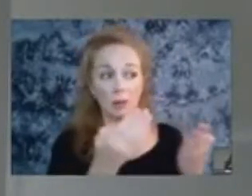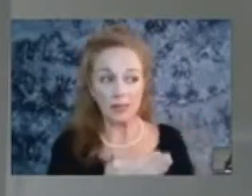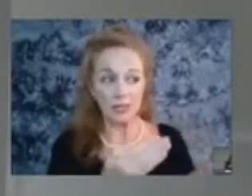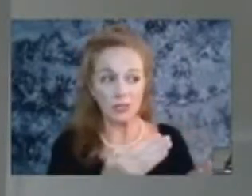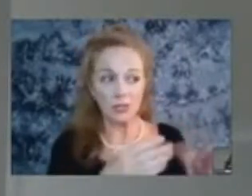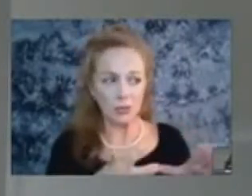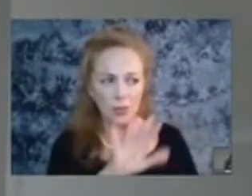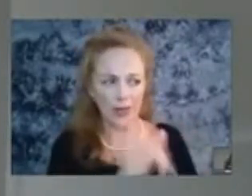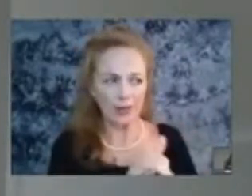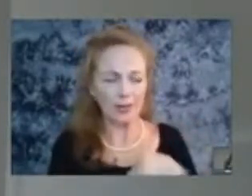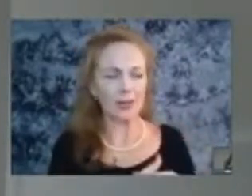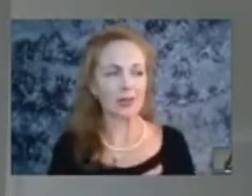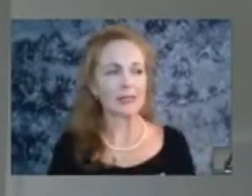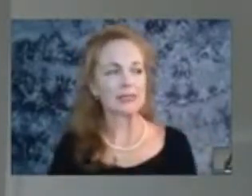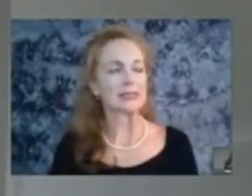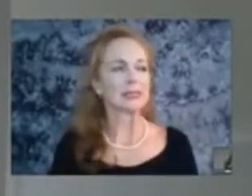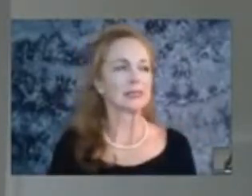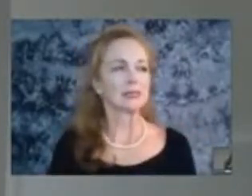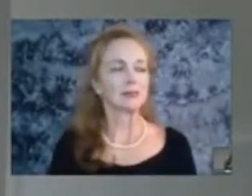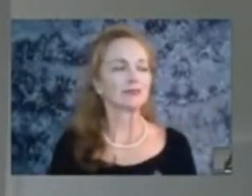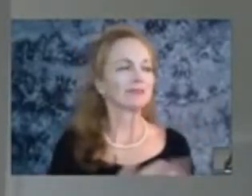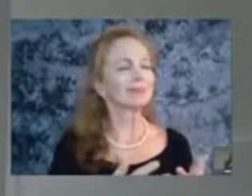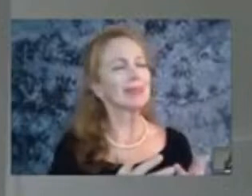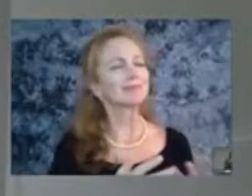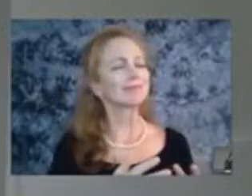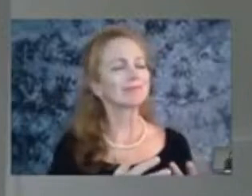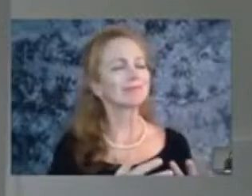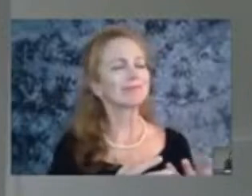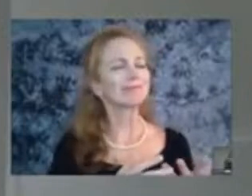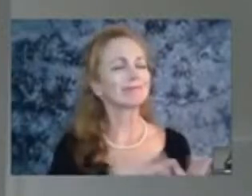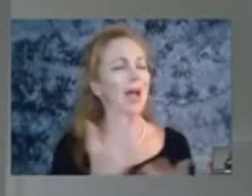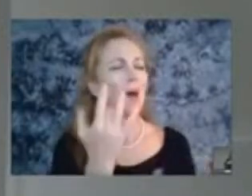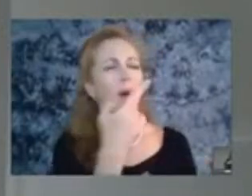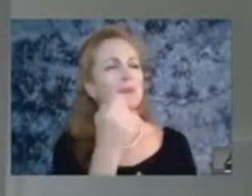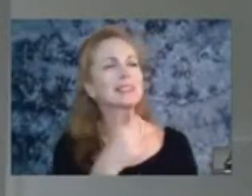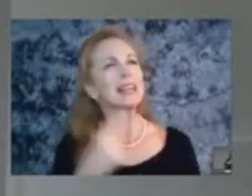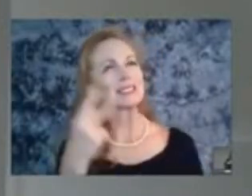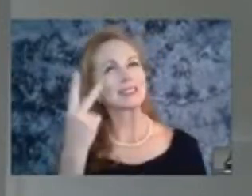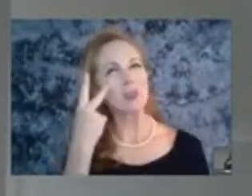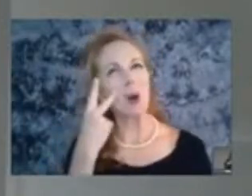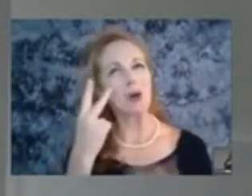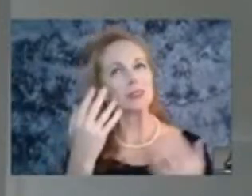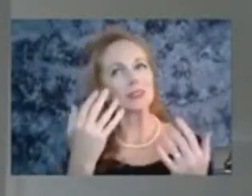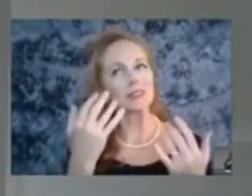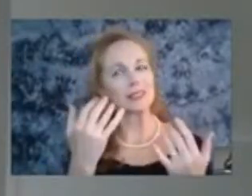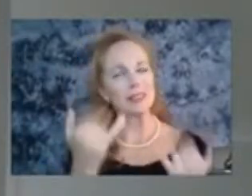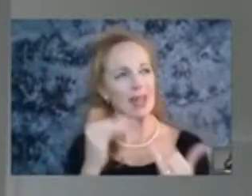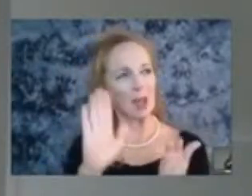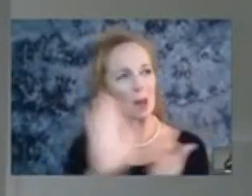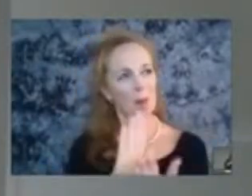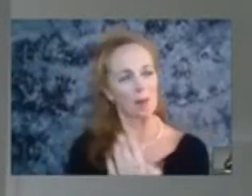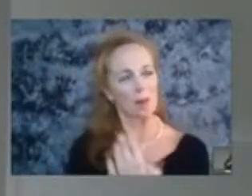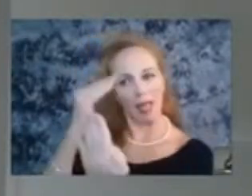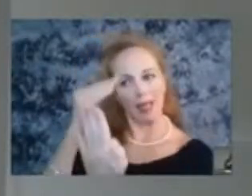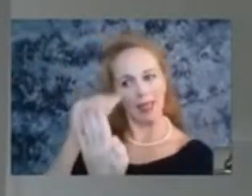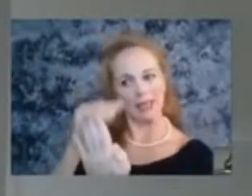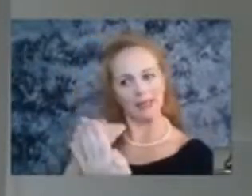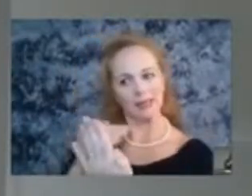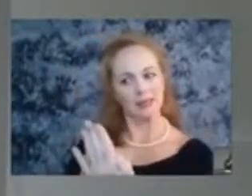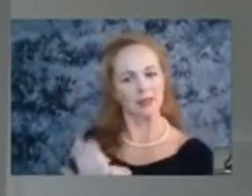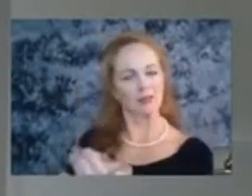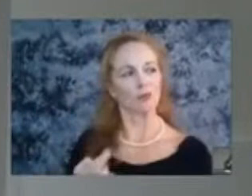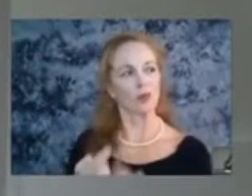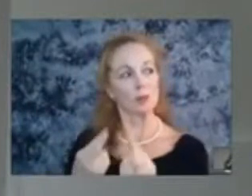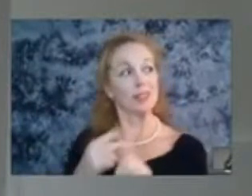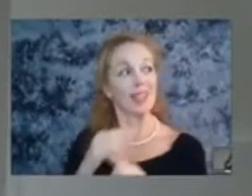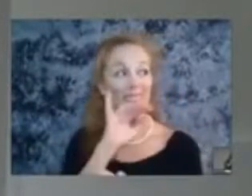I'm trying to put you on the spot. I literally saw something today that was a list of recommendations, and that was one of them. And the point I'm